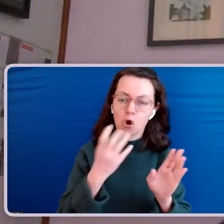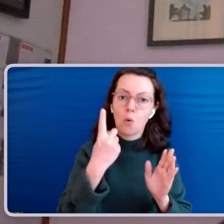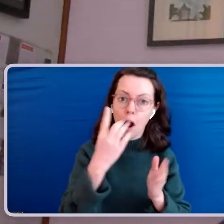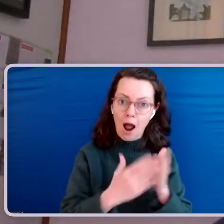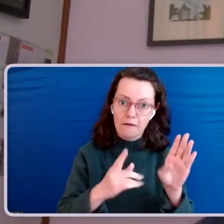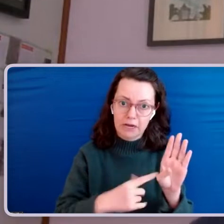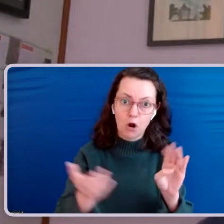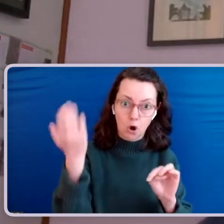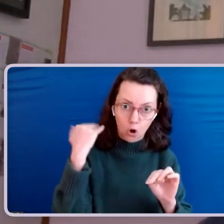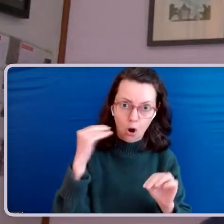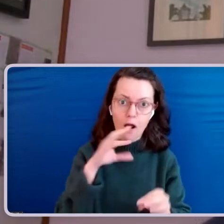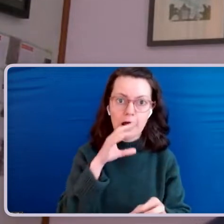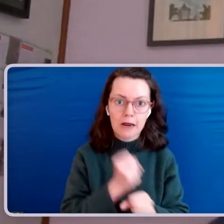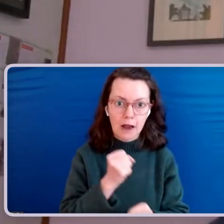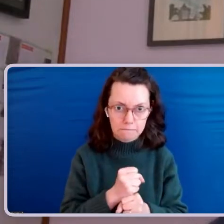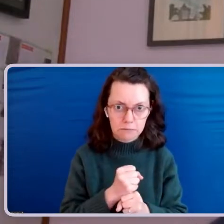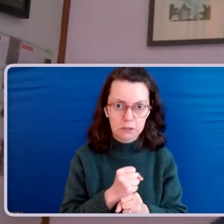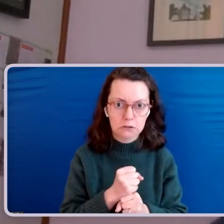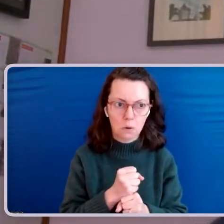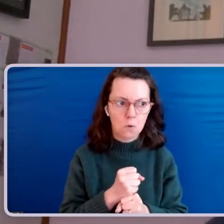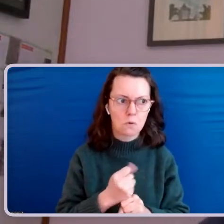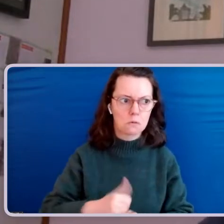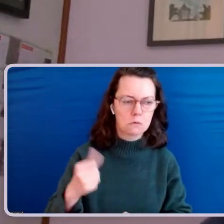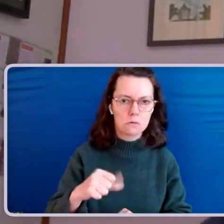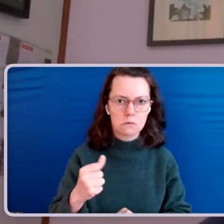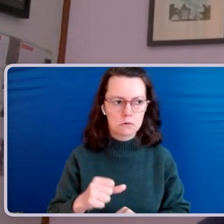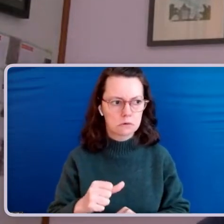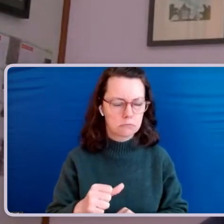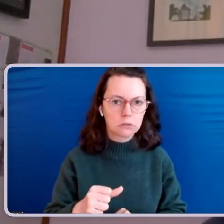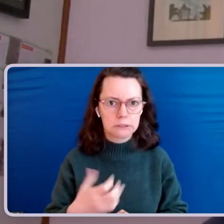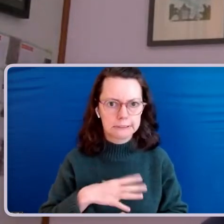seriously adopting many of the methods.